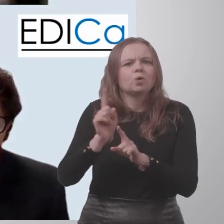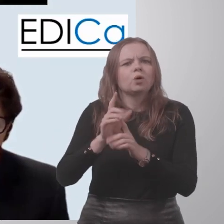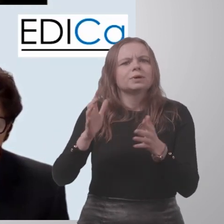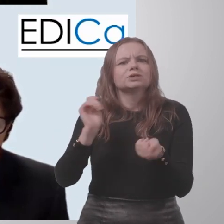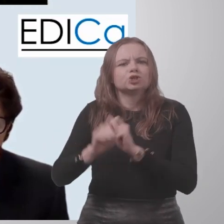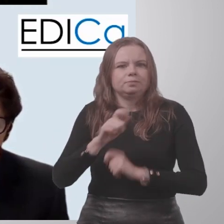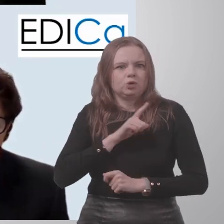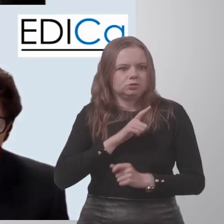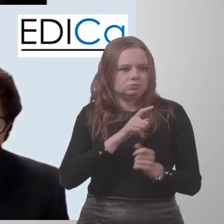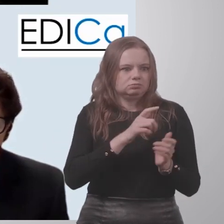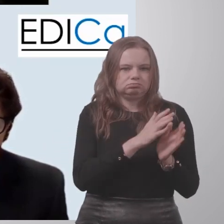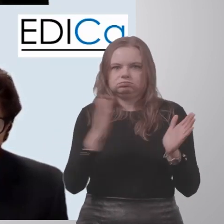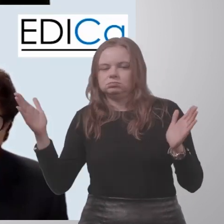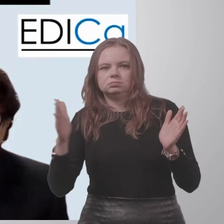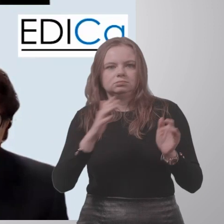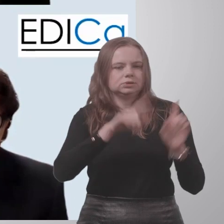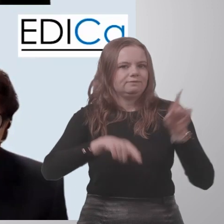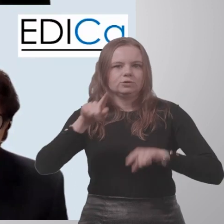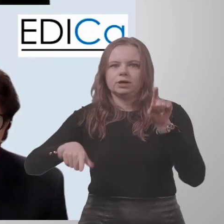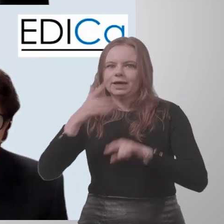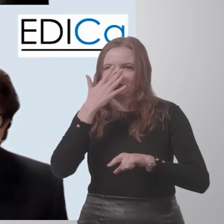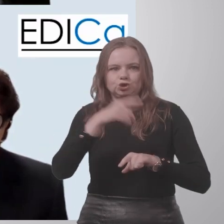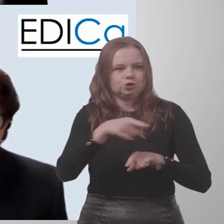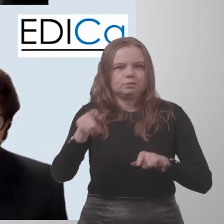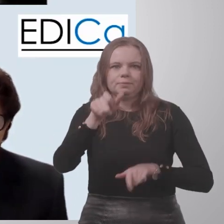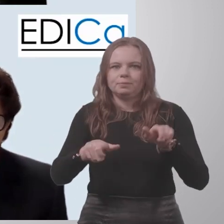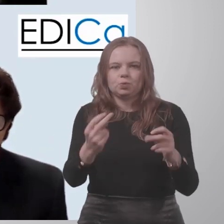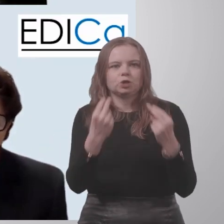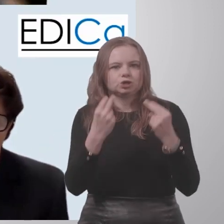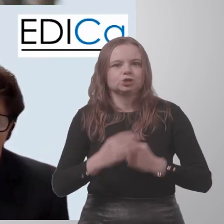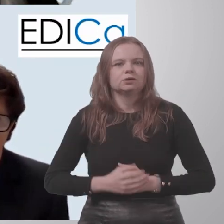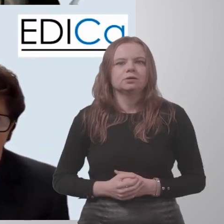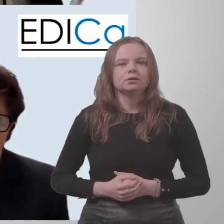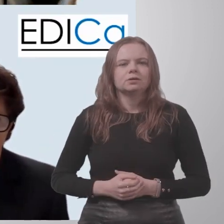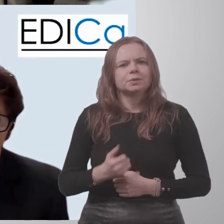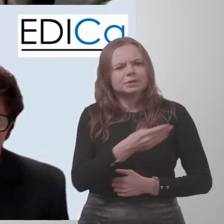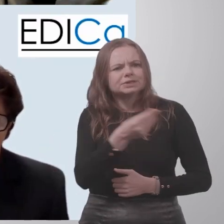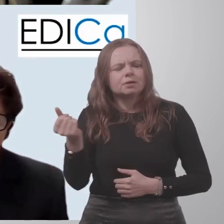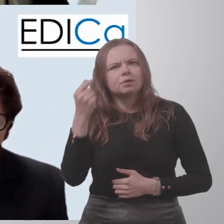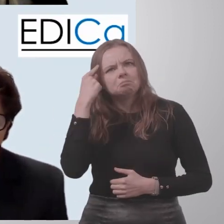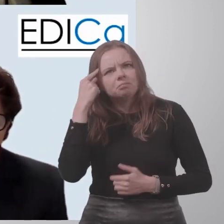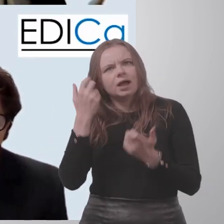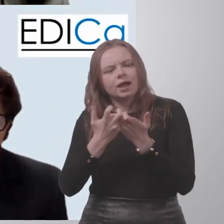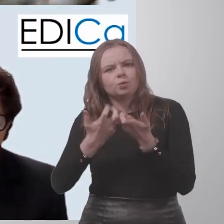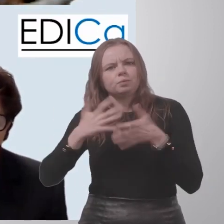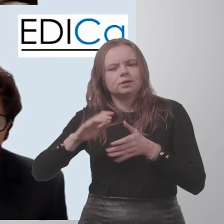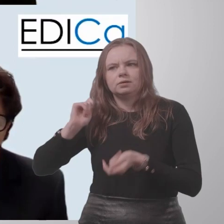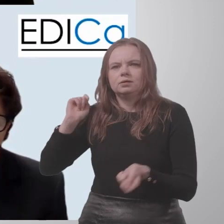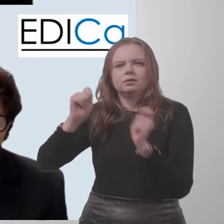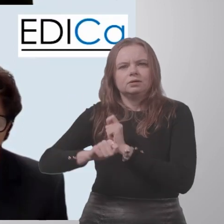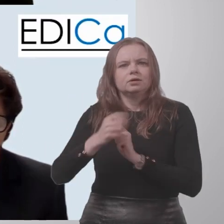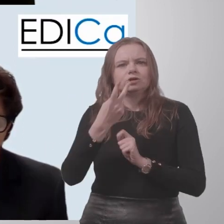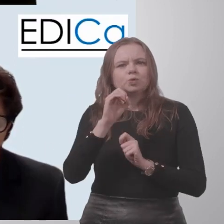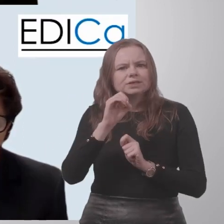of ages in the audience, sure. And for some people to contextualize how much it's changed from 20,